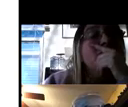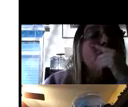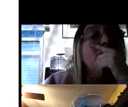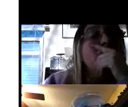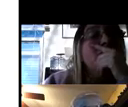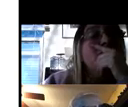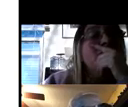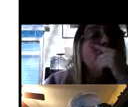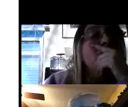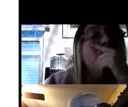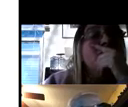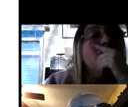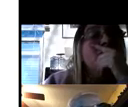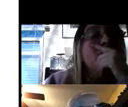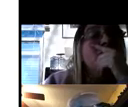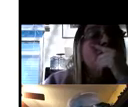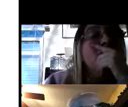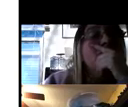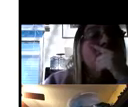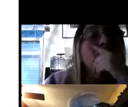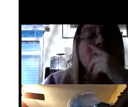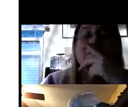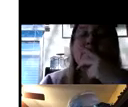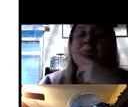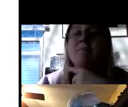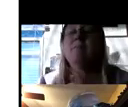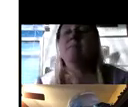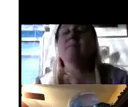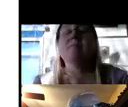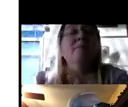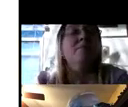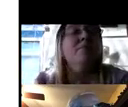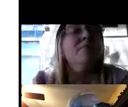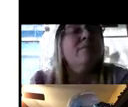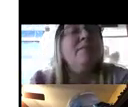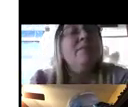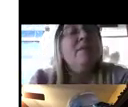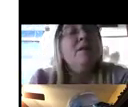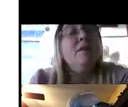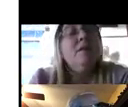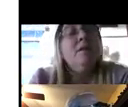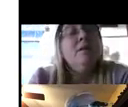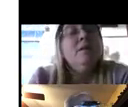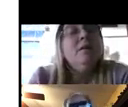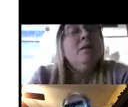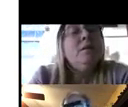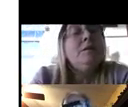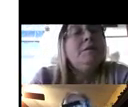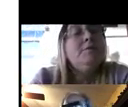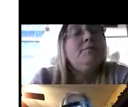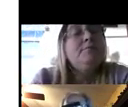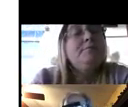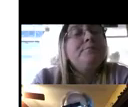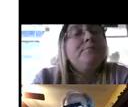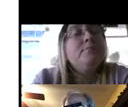ableism, and we say this is the human experience with many different varieties of how one